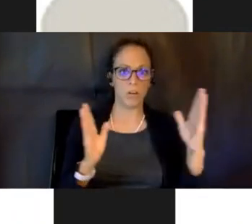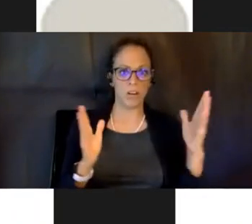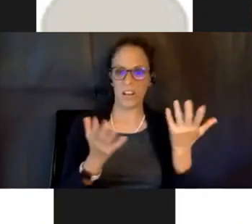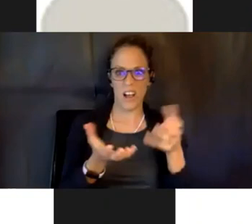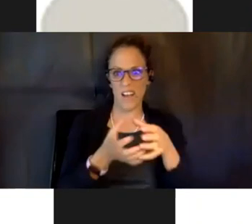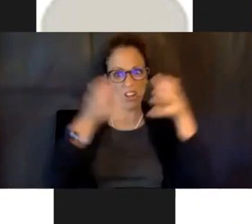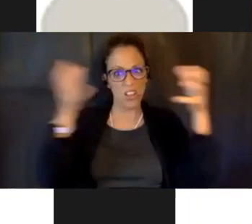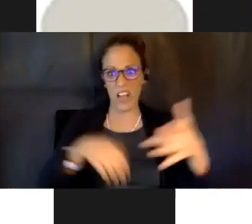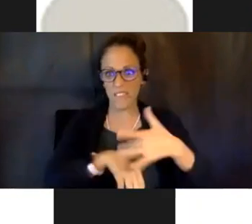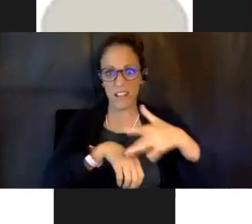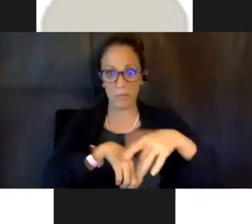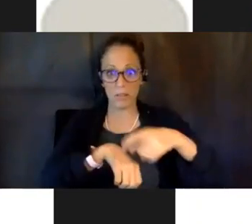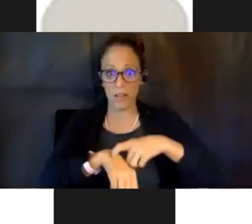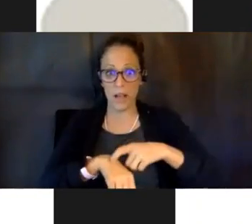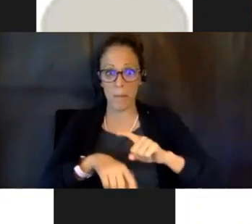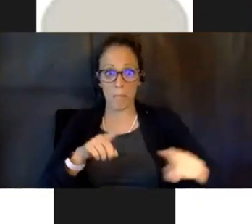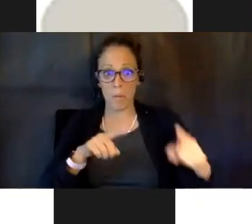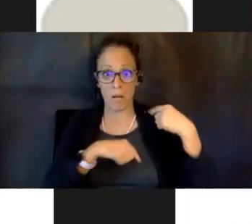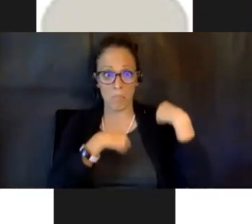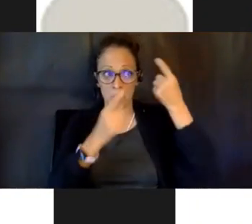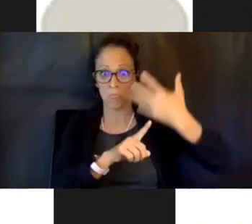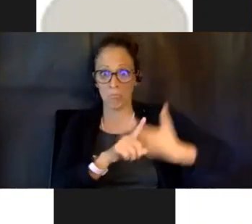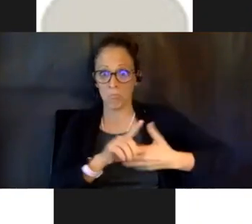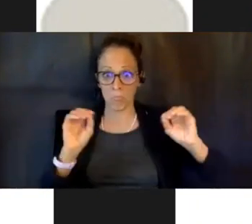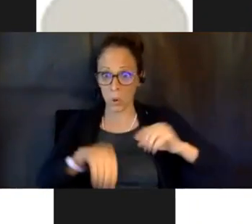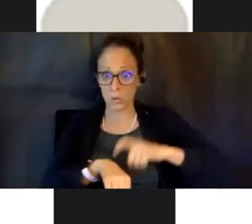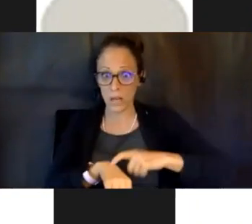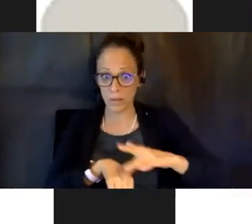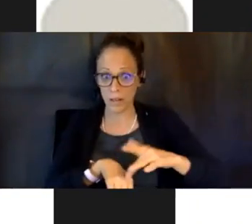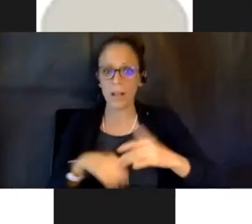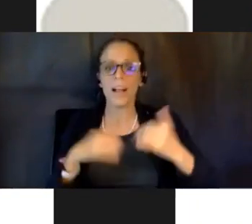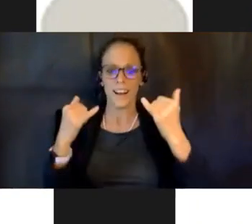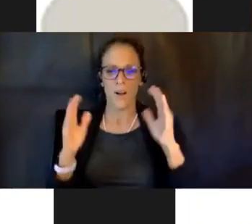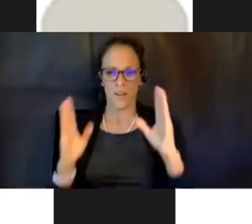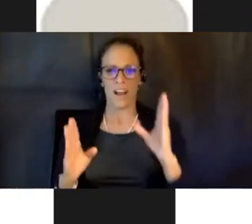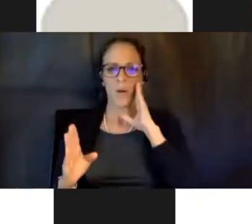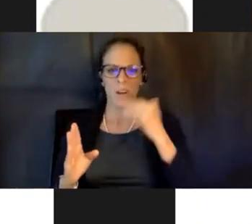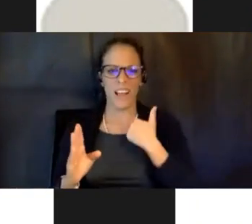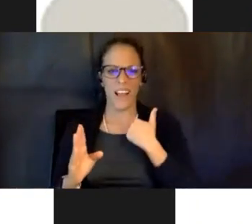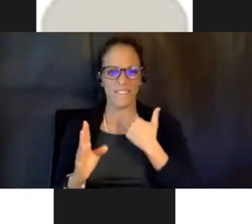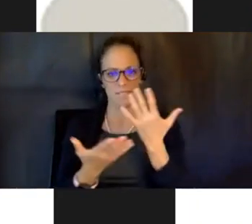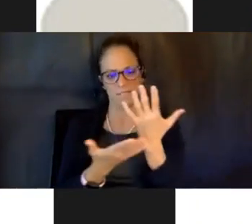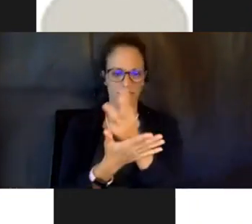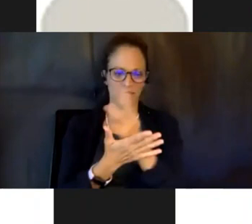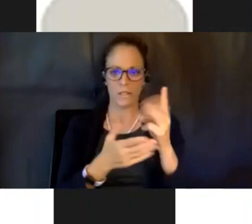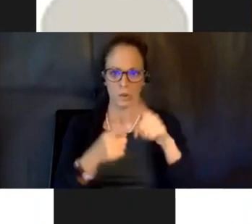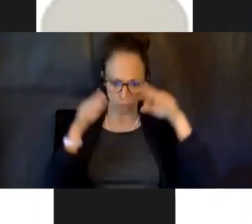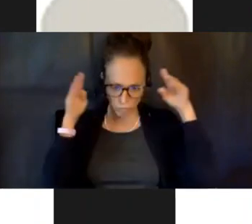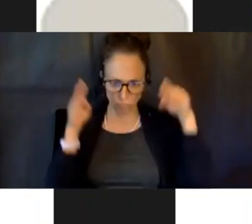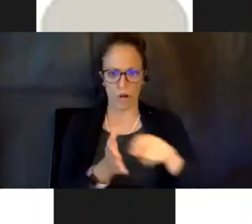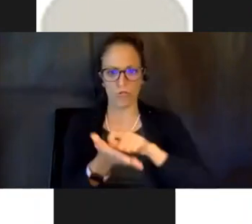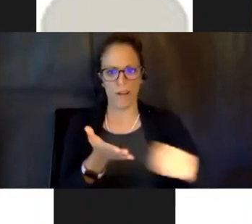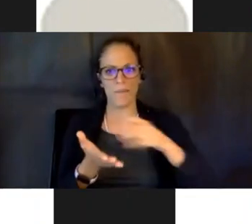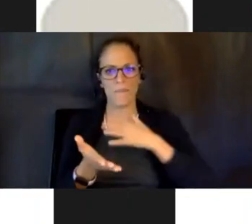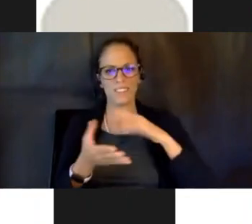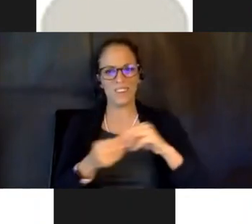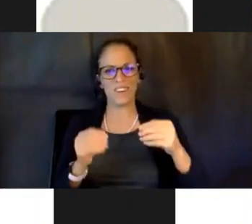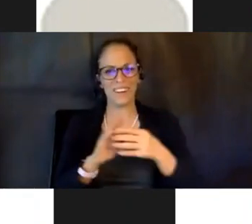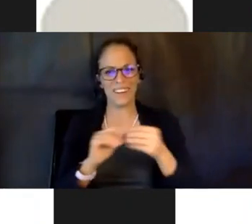time in the last 5 months, but I will to really focus and write it. So I feel really grateful for